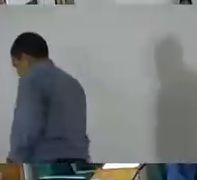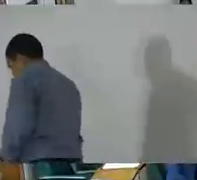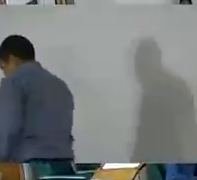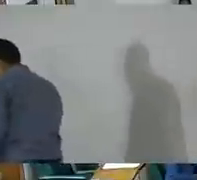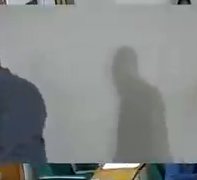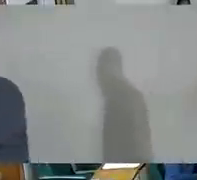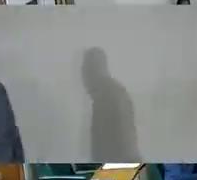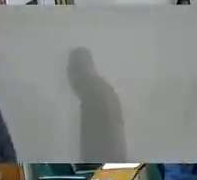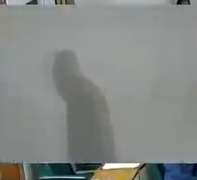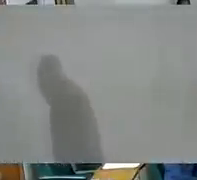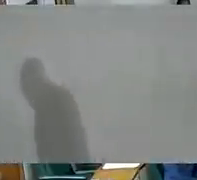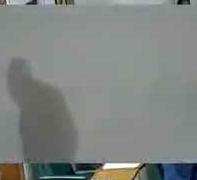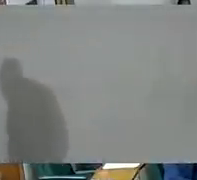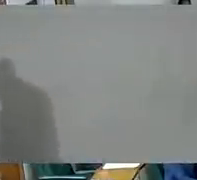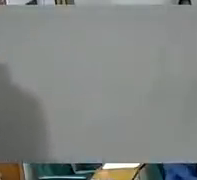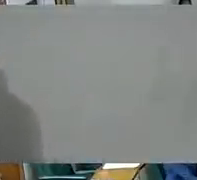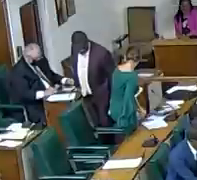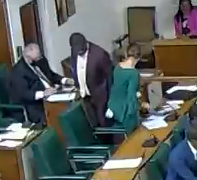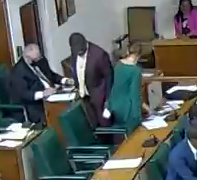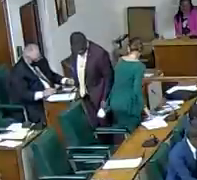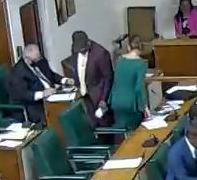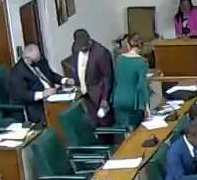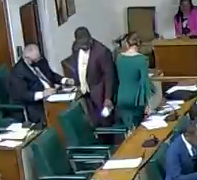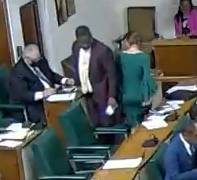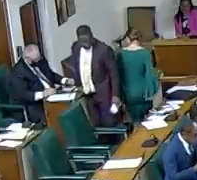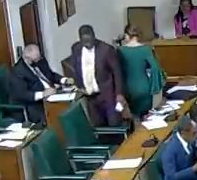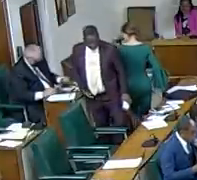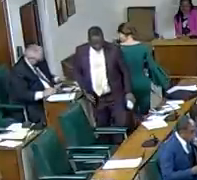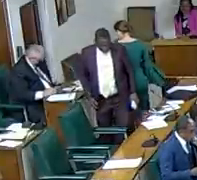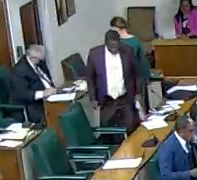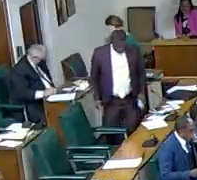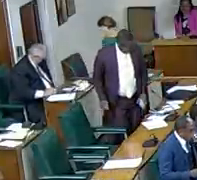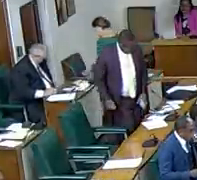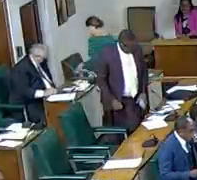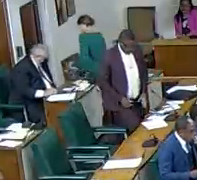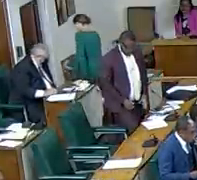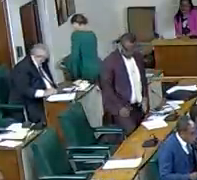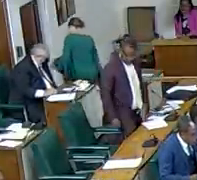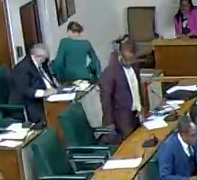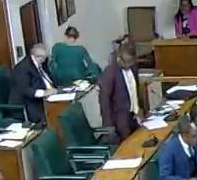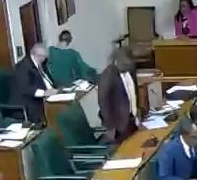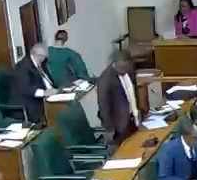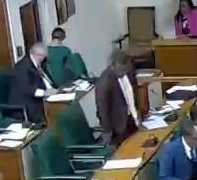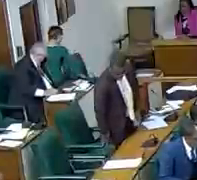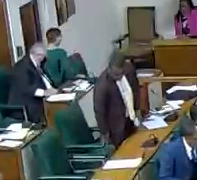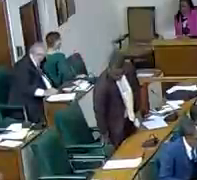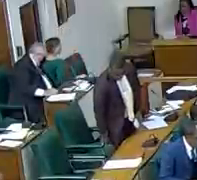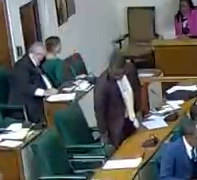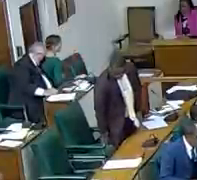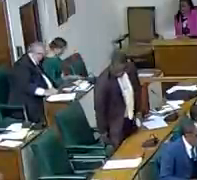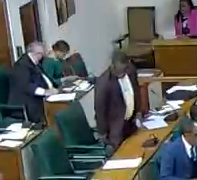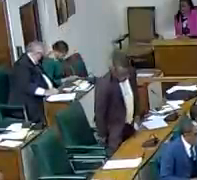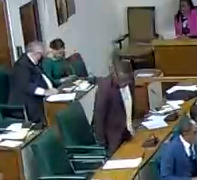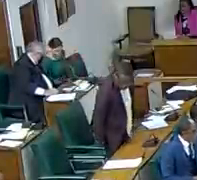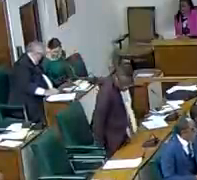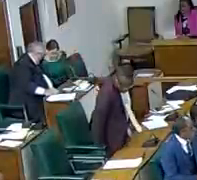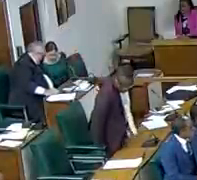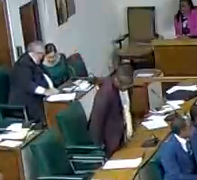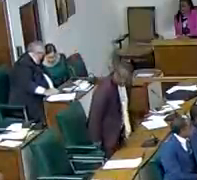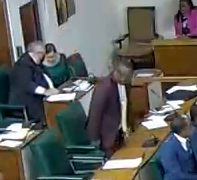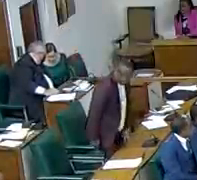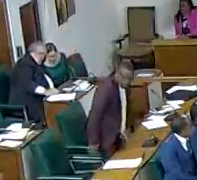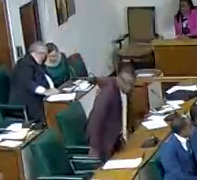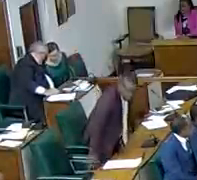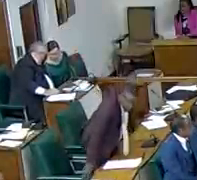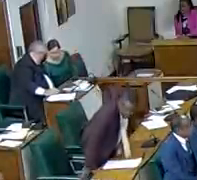Madam Speaker, the member's allotted time has been expired. I move that it be extended by 15 minutes to